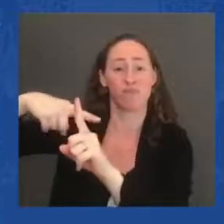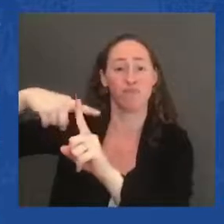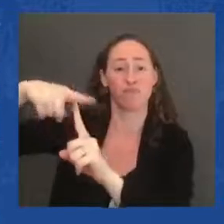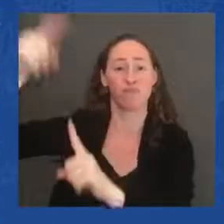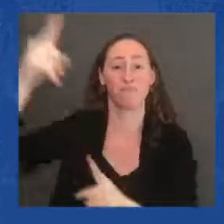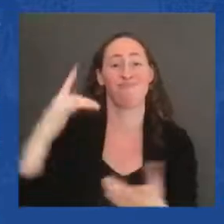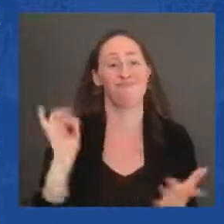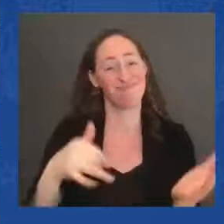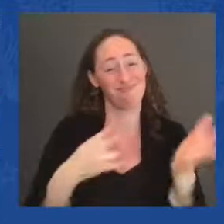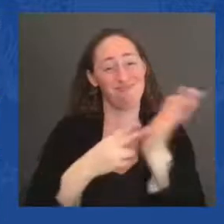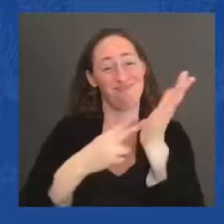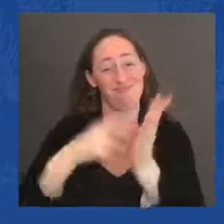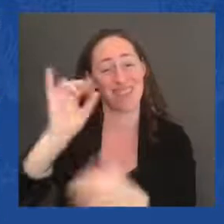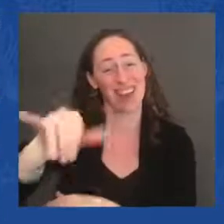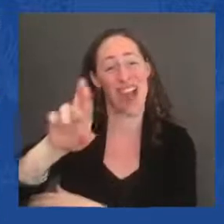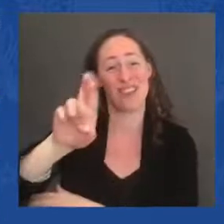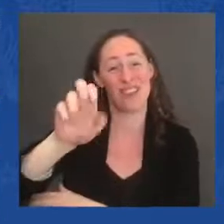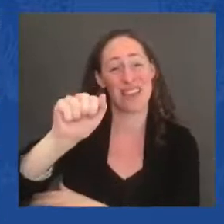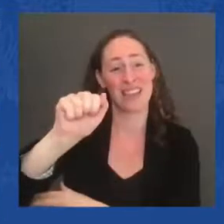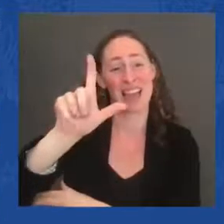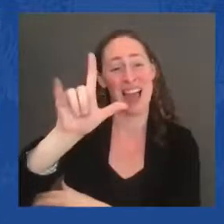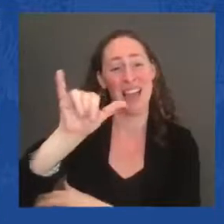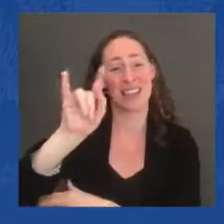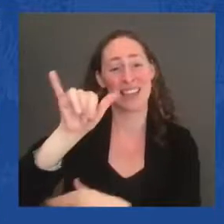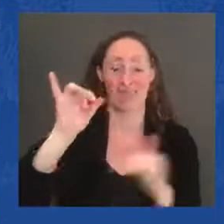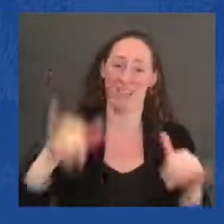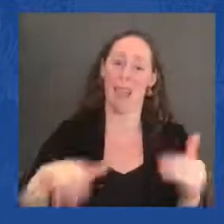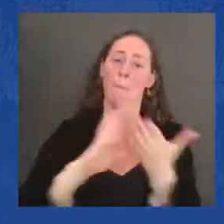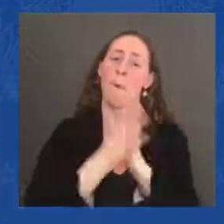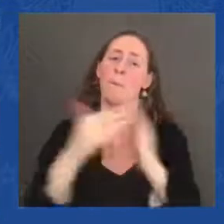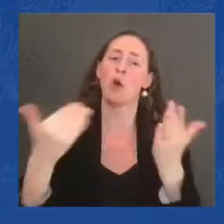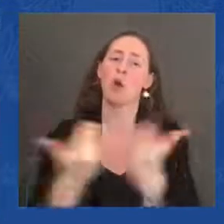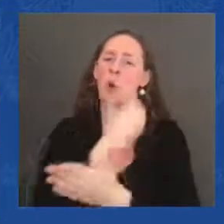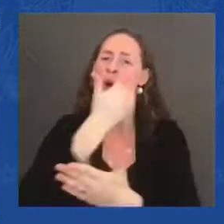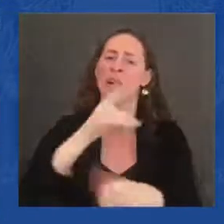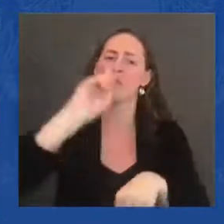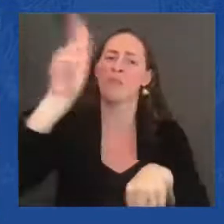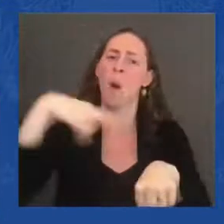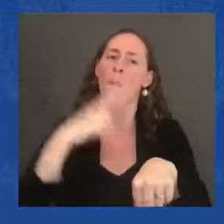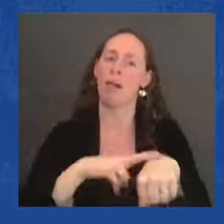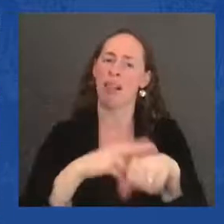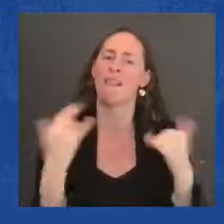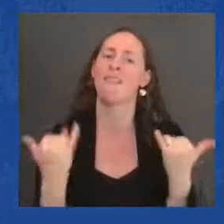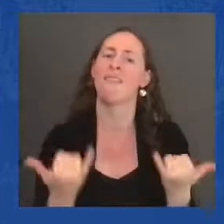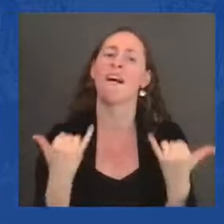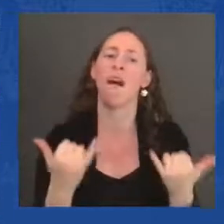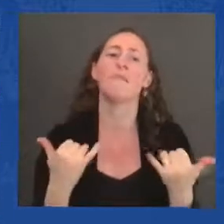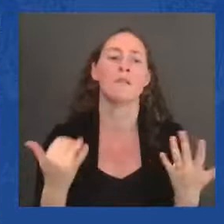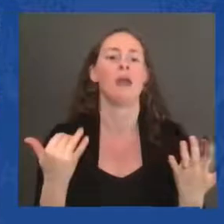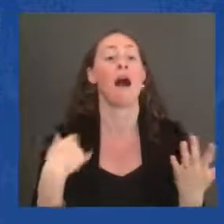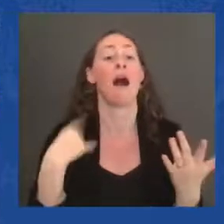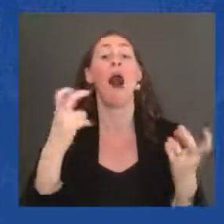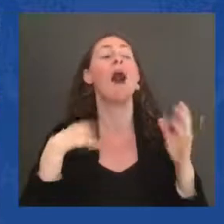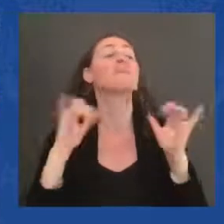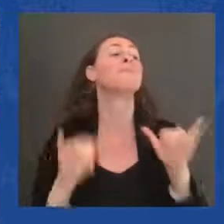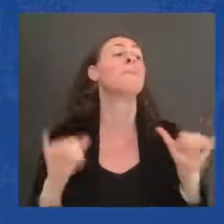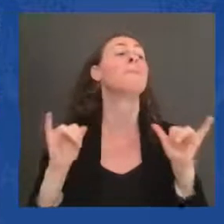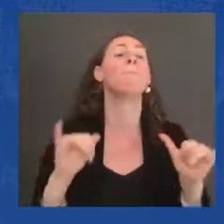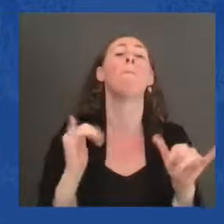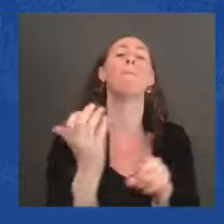was before. It's not going to get any better than it is today. It only can get